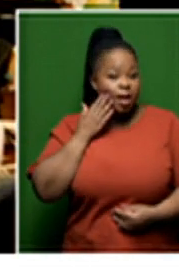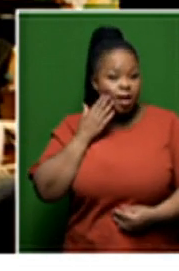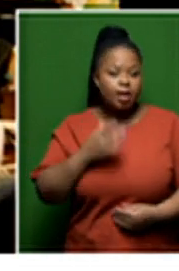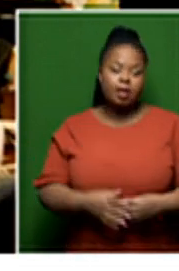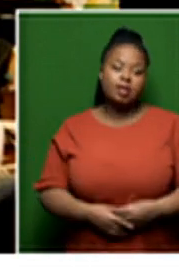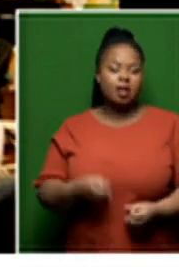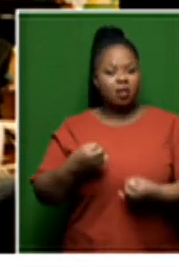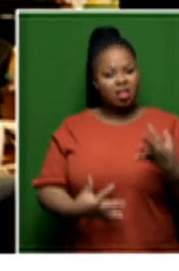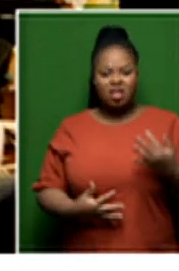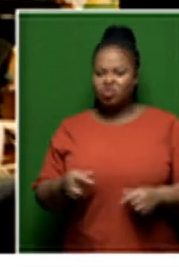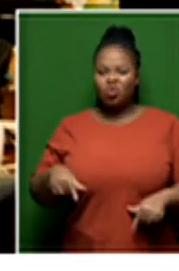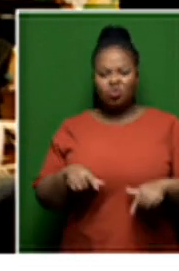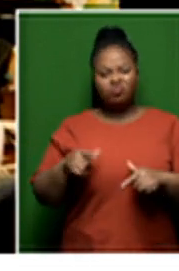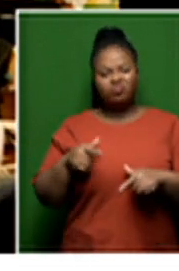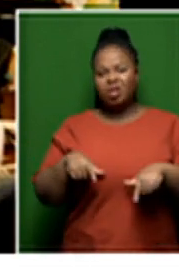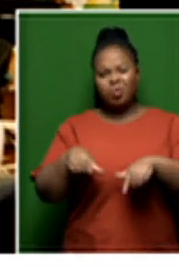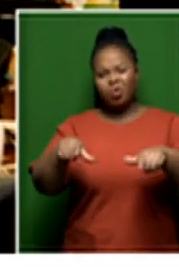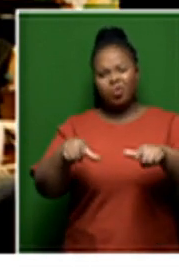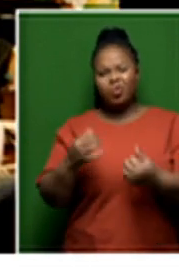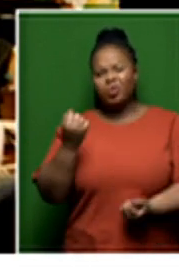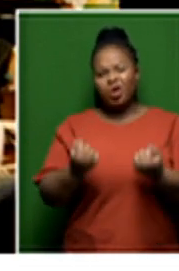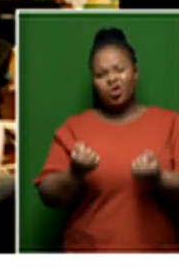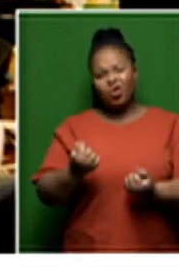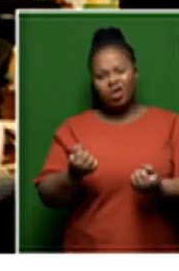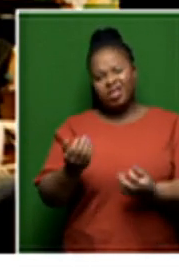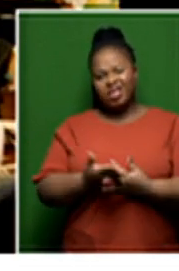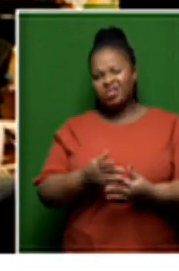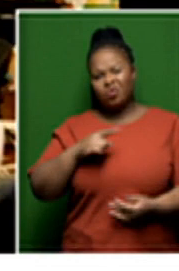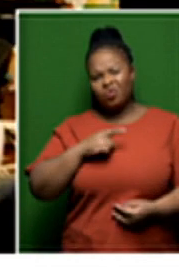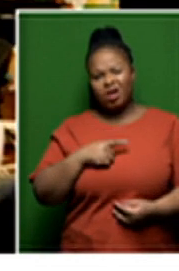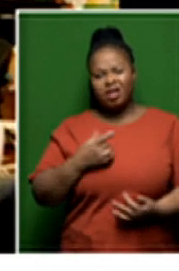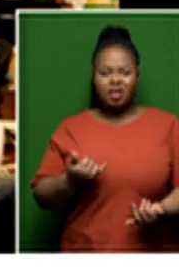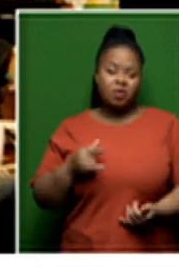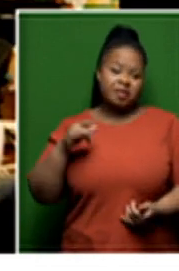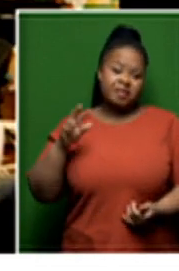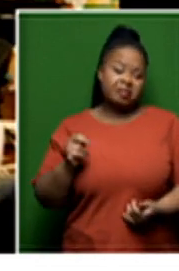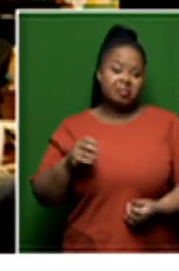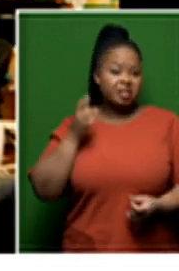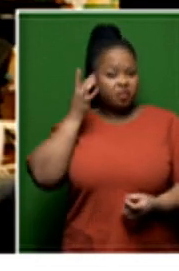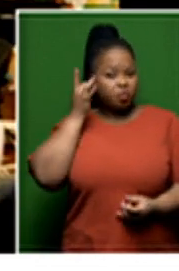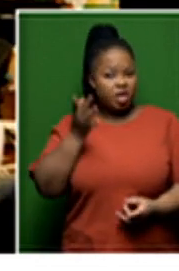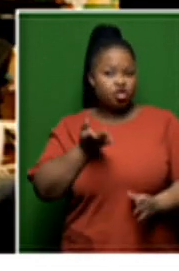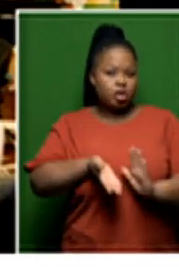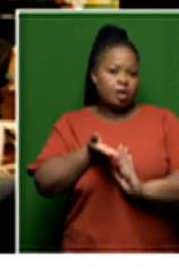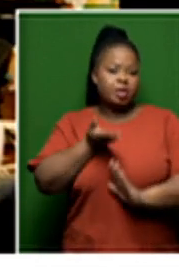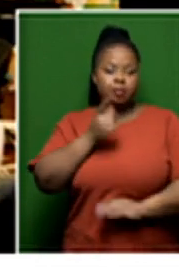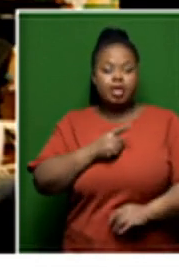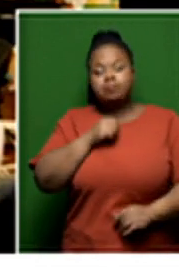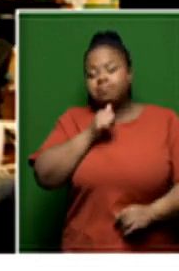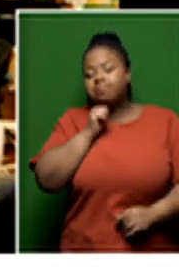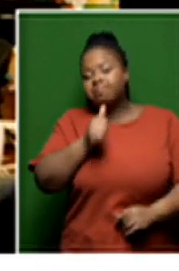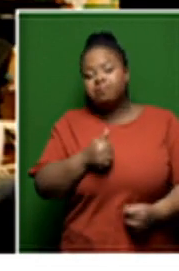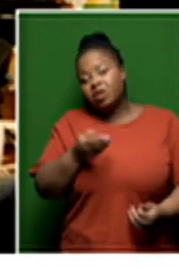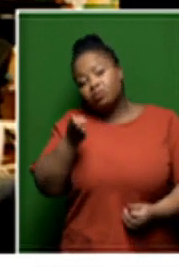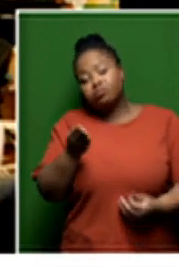and all of that. So the court case was based on information that has since been overtaken by events. But unfortunately, because you're in court, you need to work with what